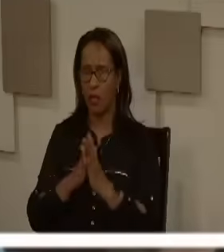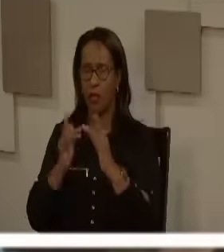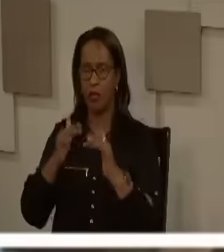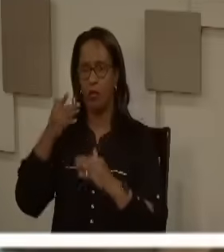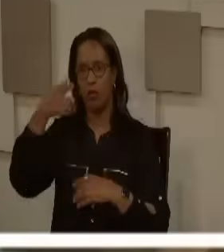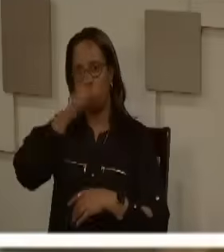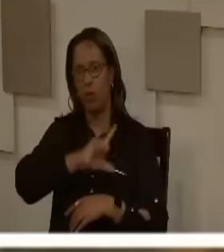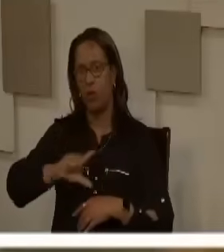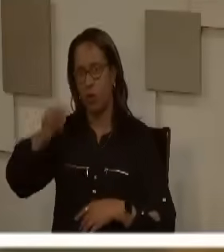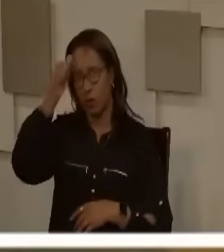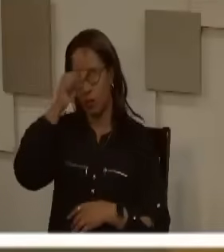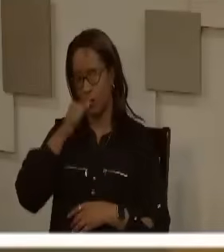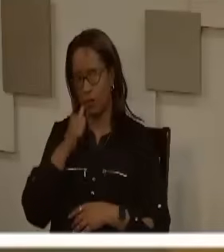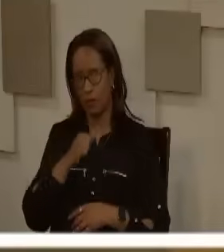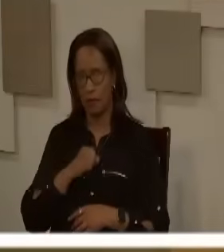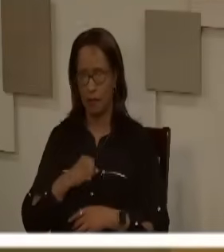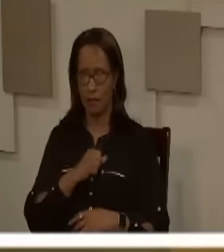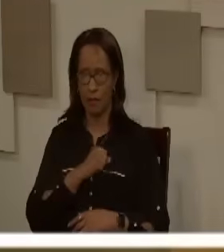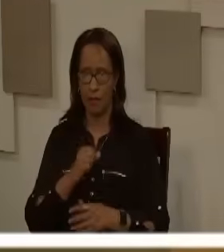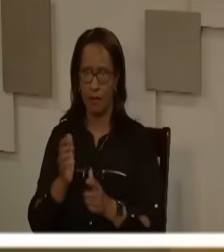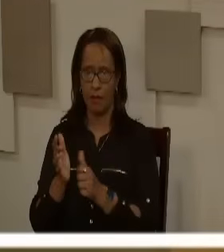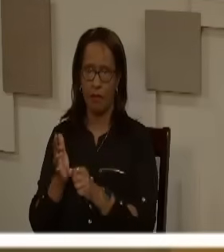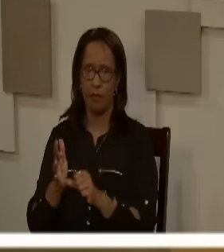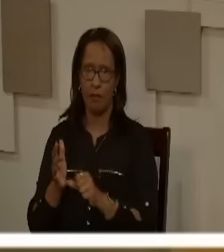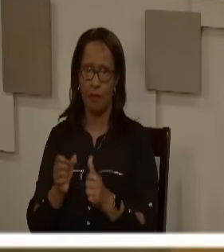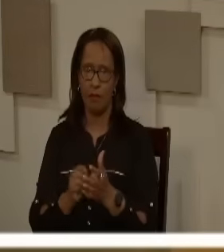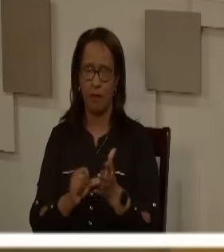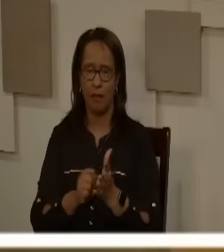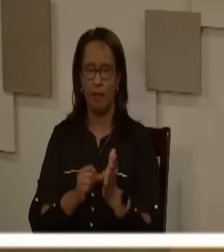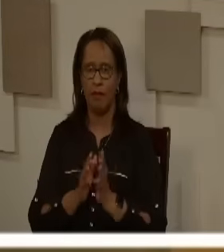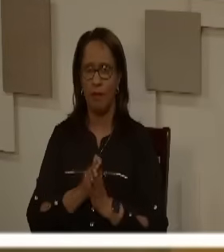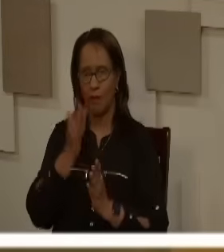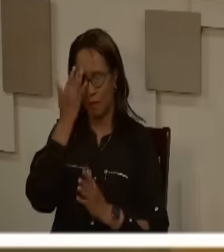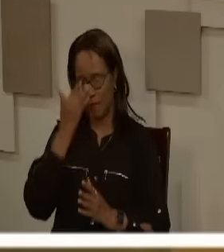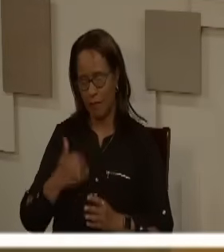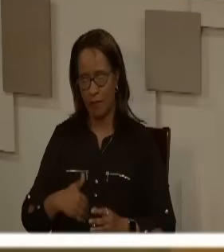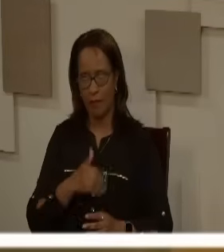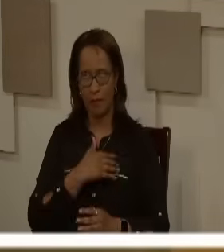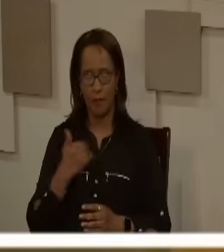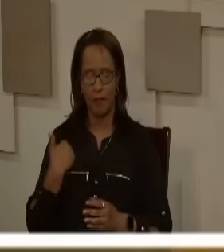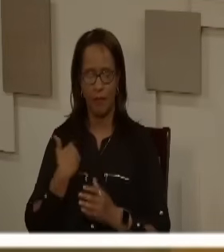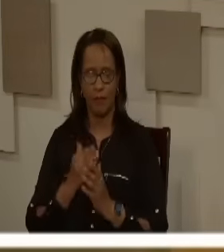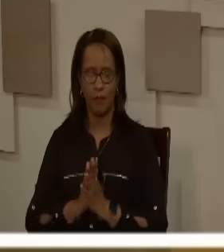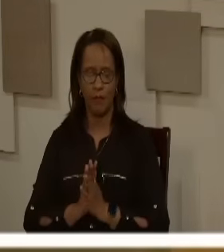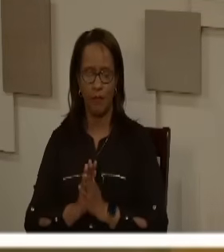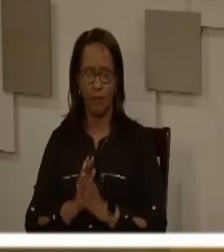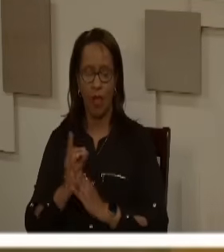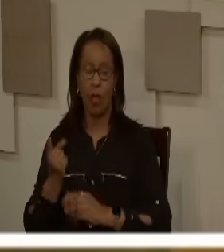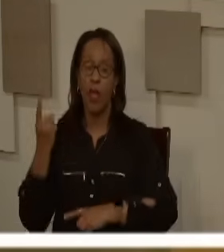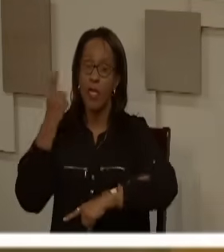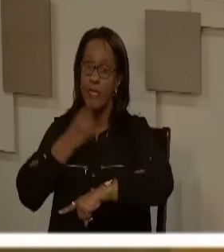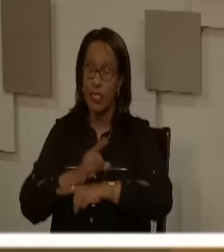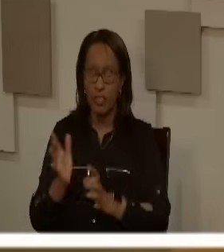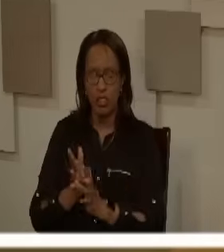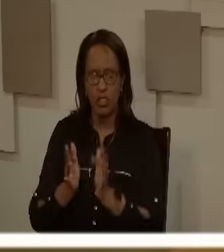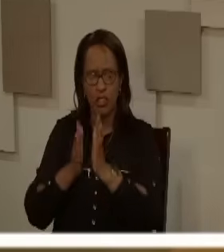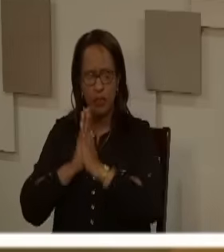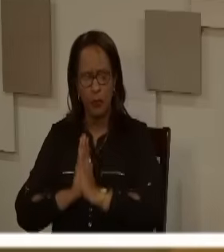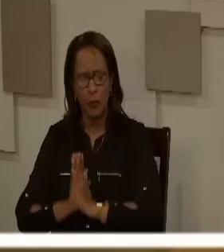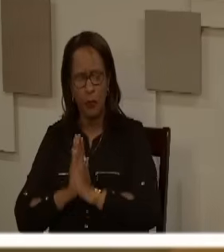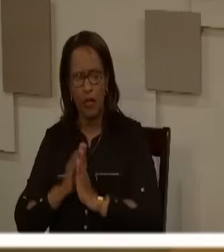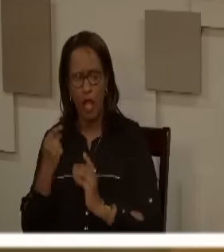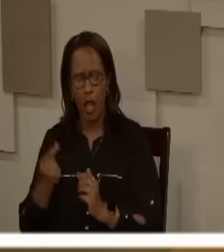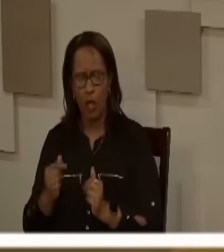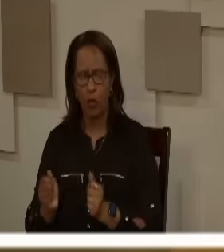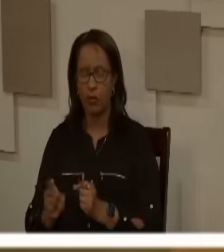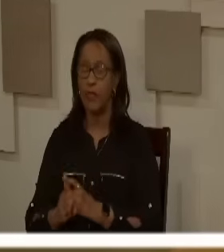One day when Jesus was praying alone in the presence of his disciples, he put this question to them: